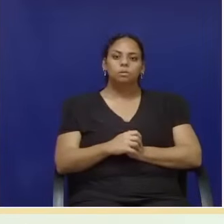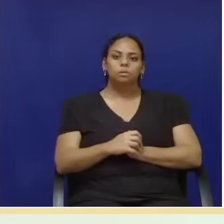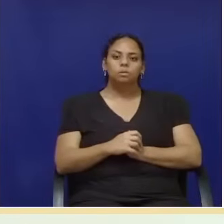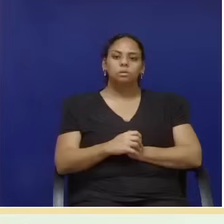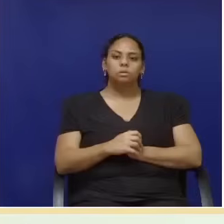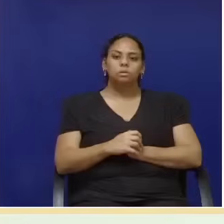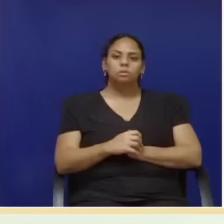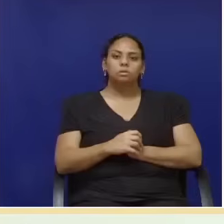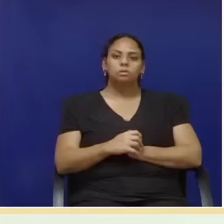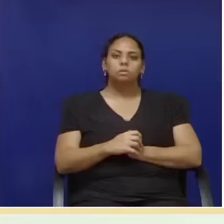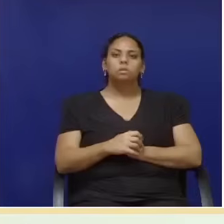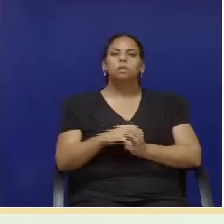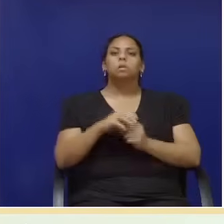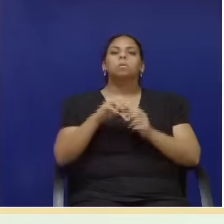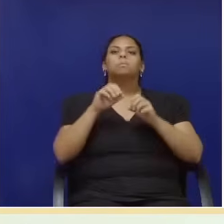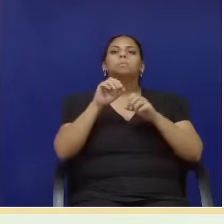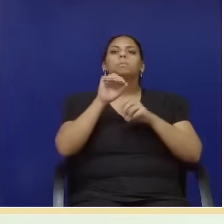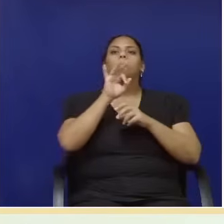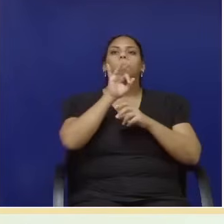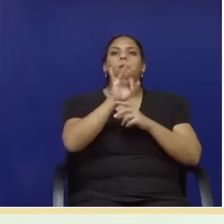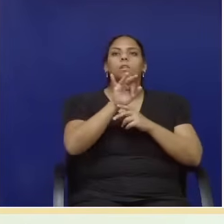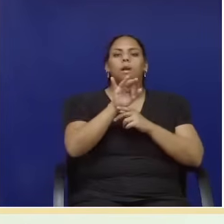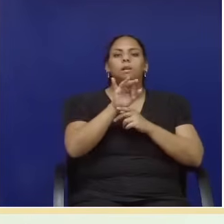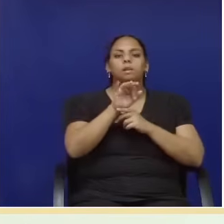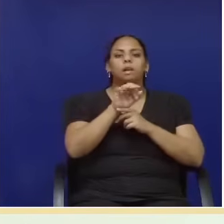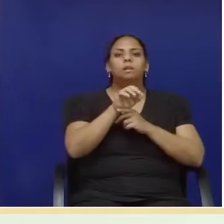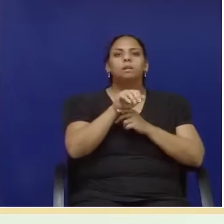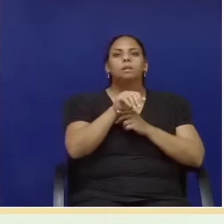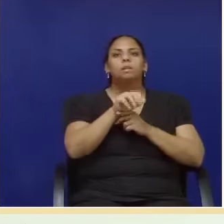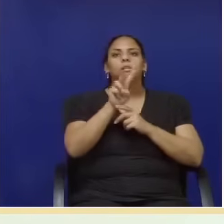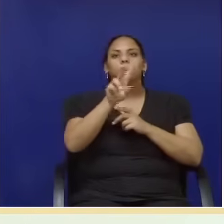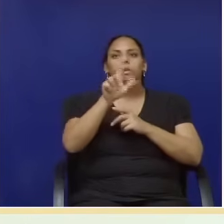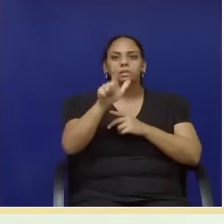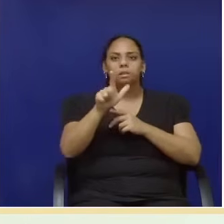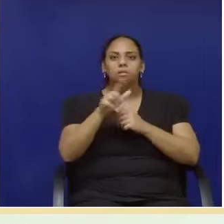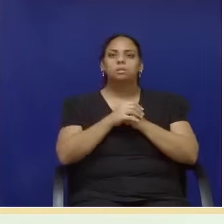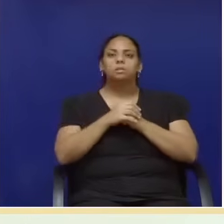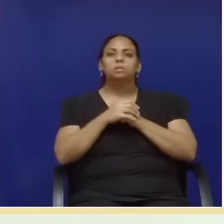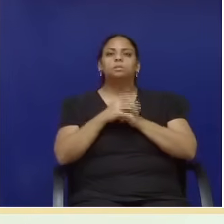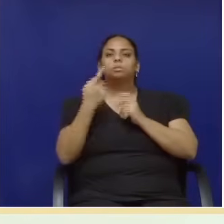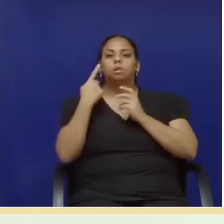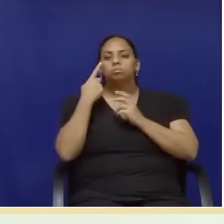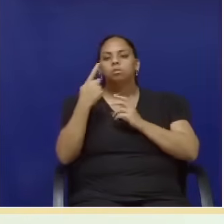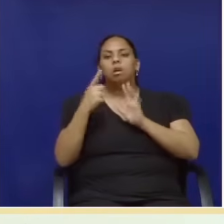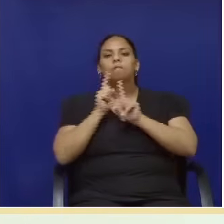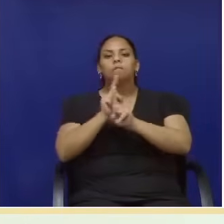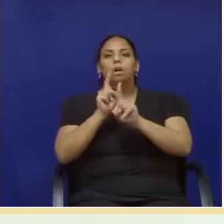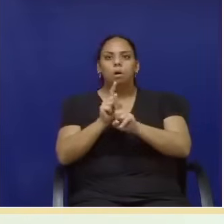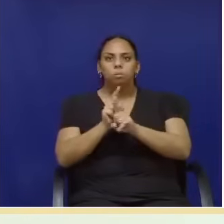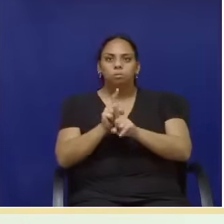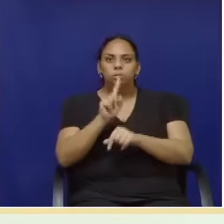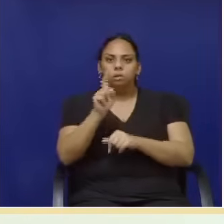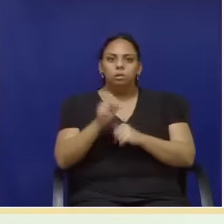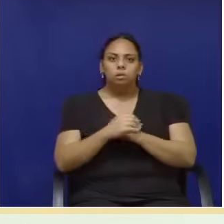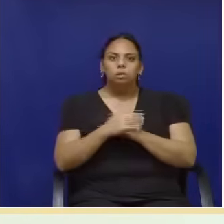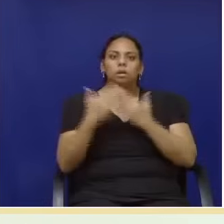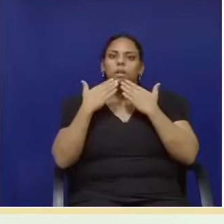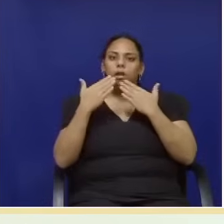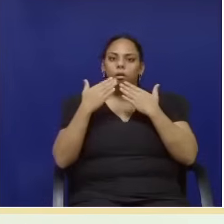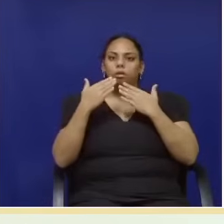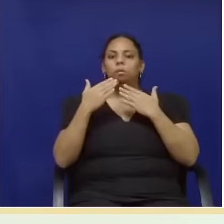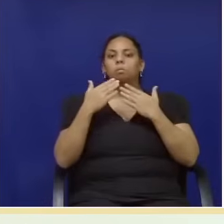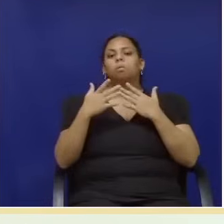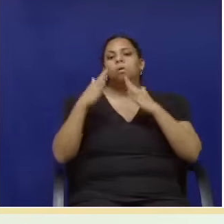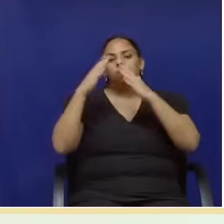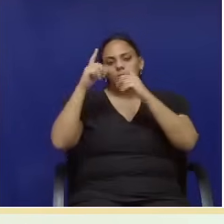Rule 137.10A, the Honourable Schikkerling is recognised for the first follow-up. Thank you, Honourable House